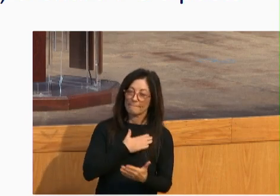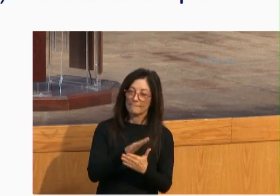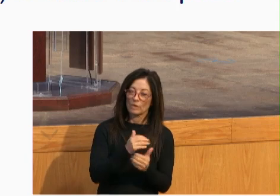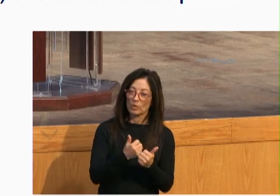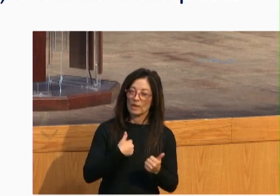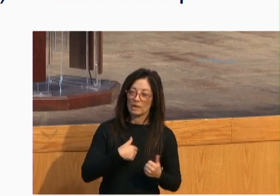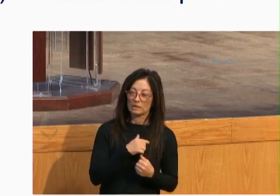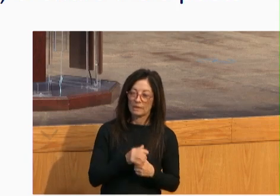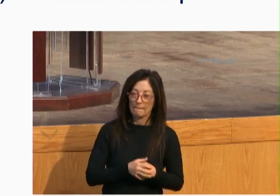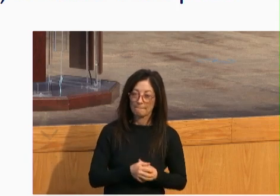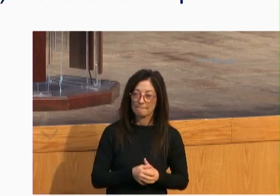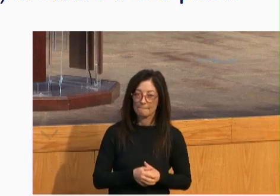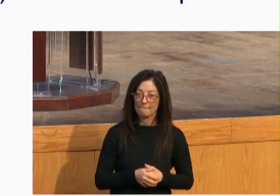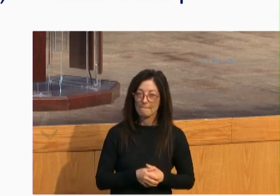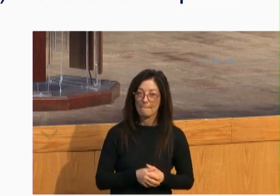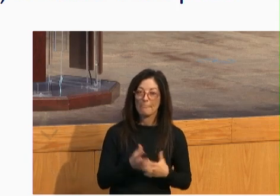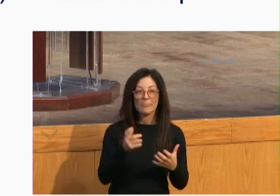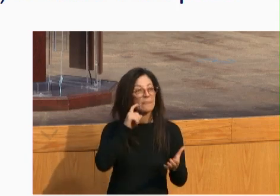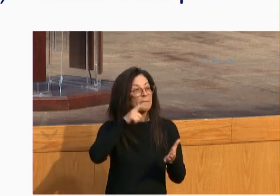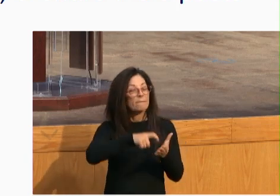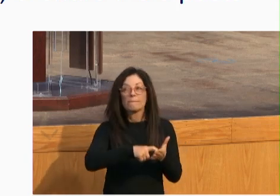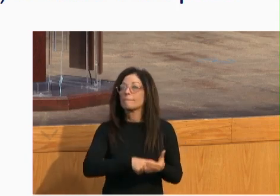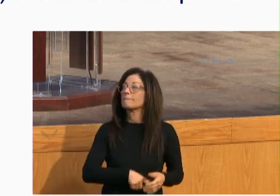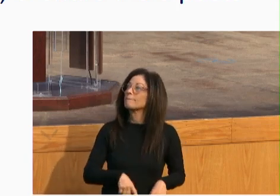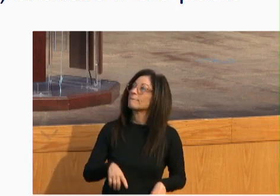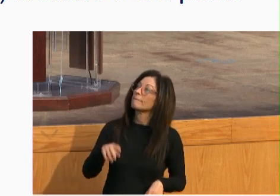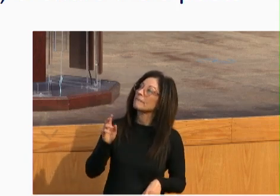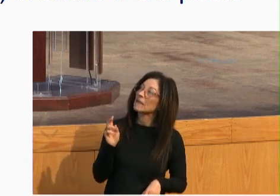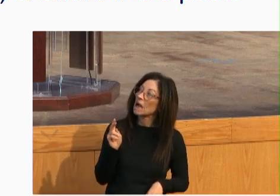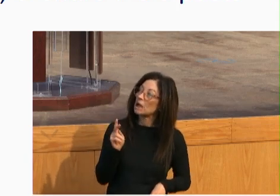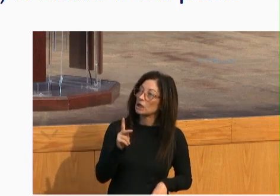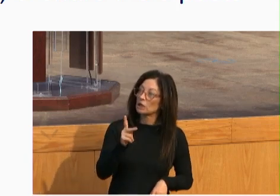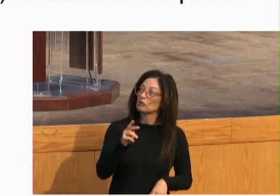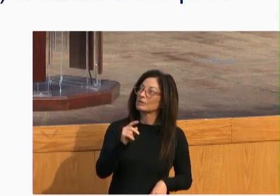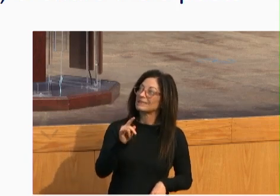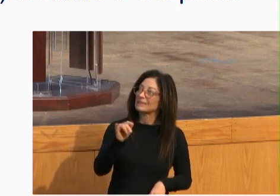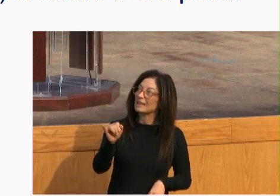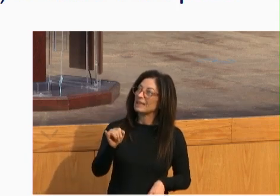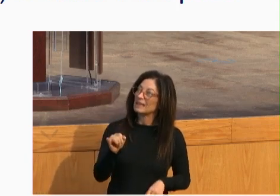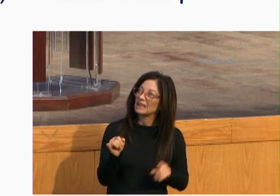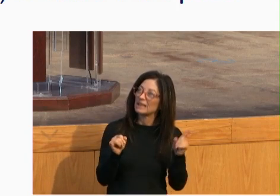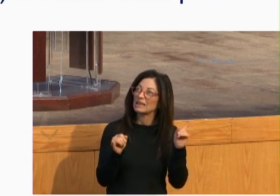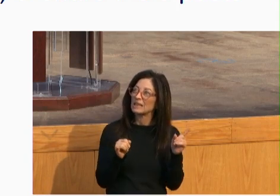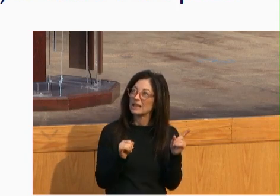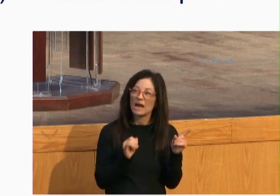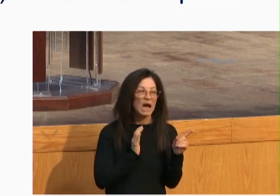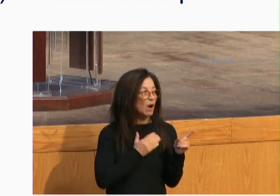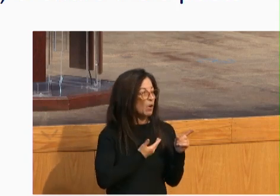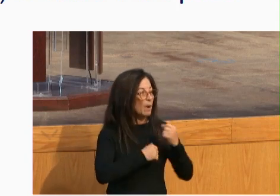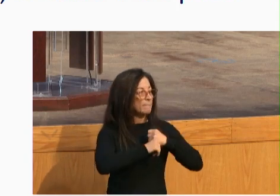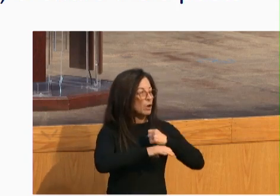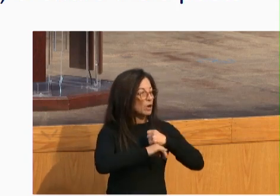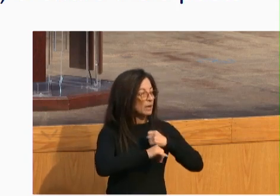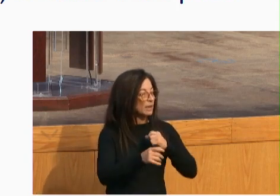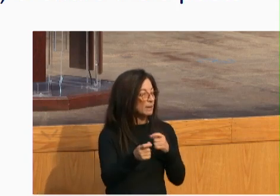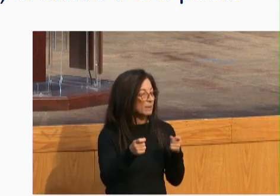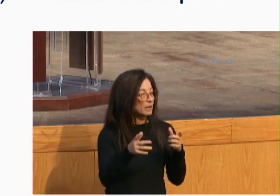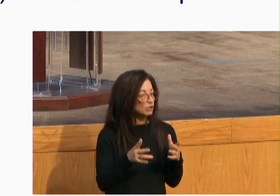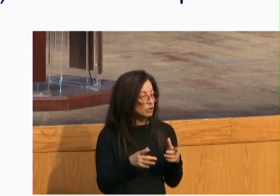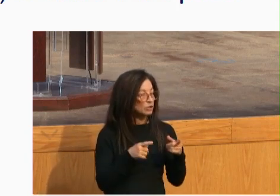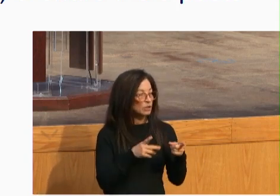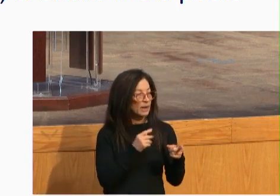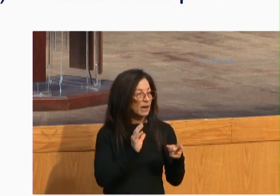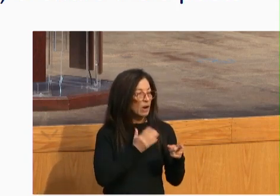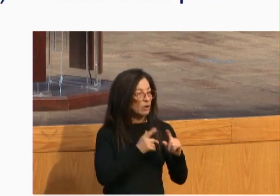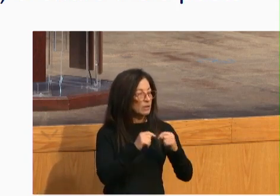want to recognize Christy Flora, who's sitting over here. She's our marketing manager, and she and her team, our whole team,